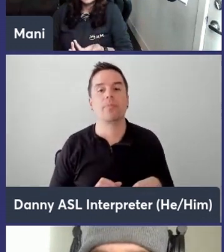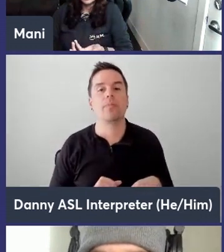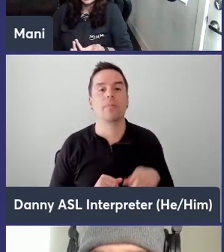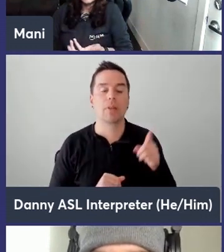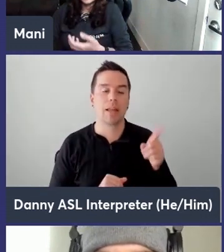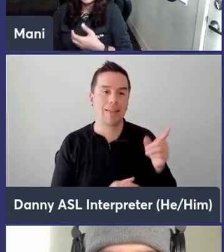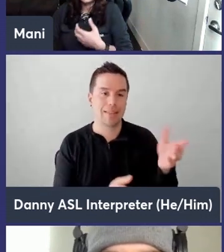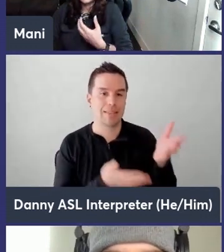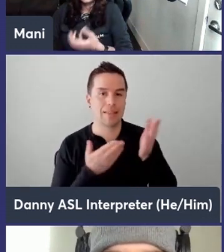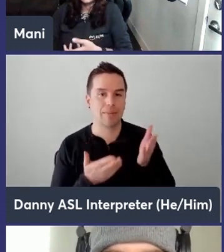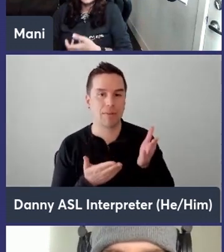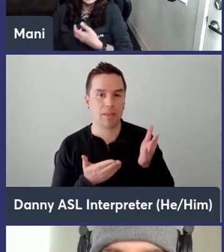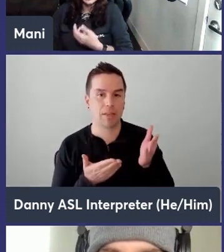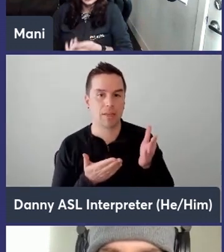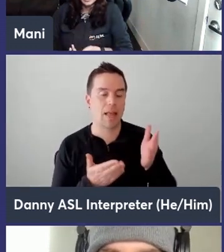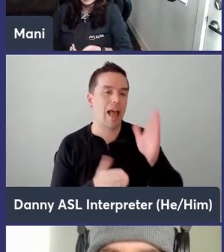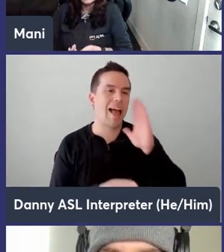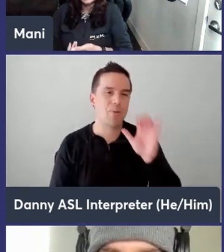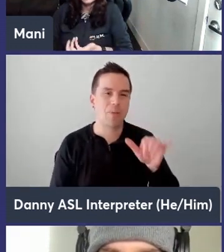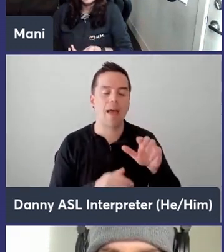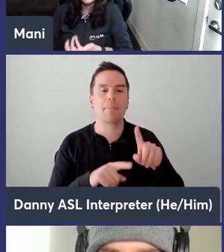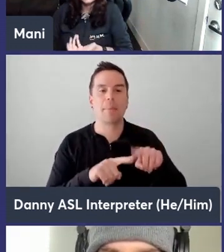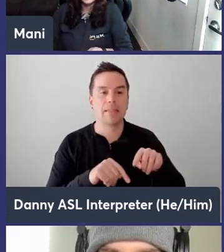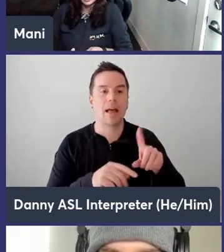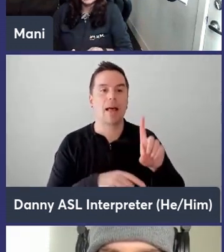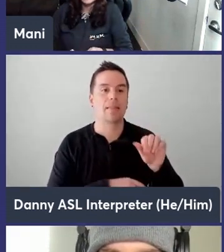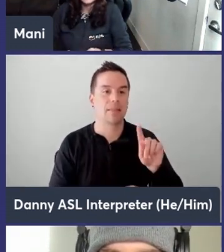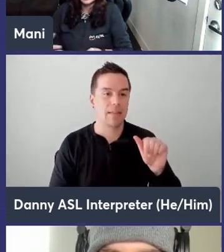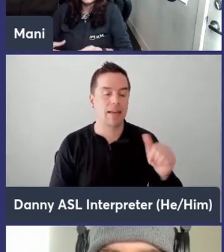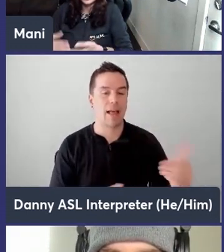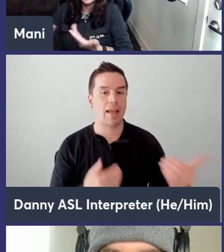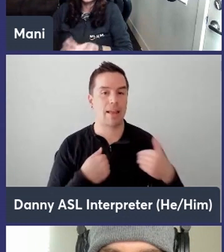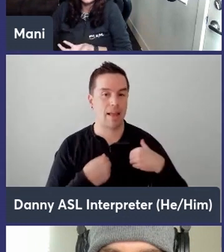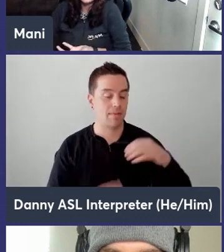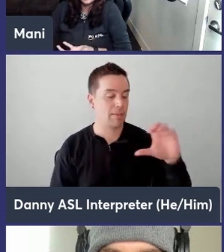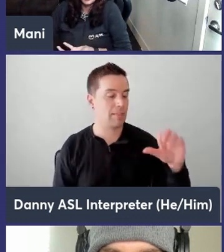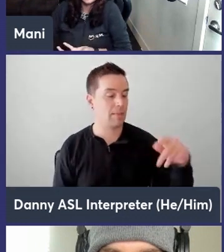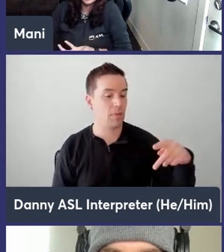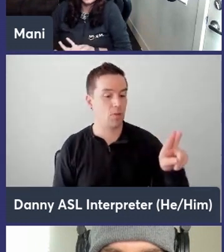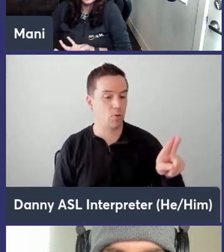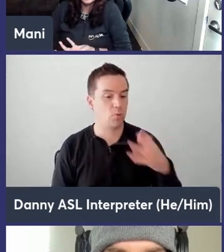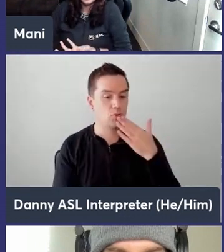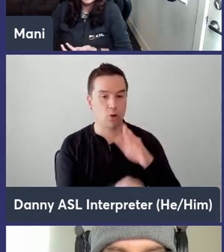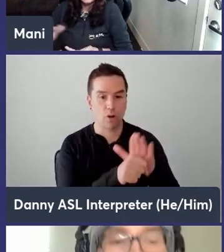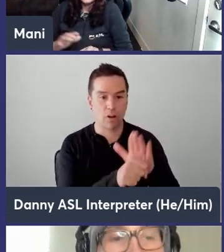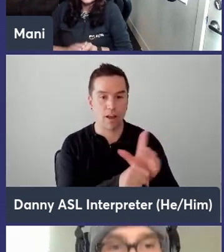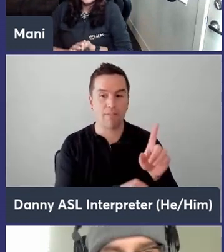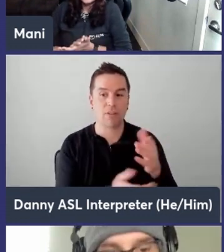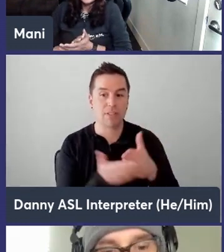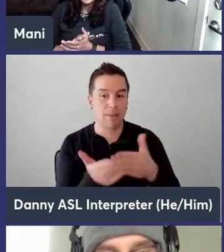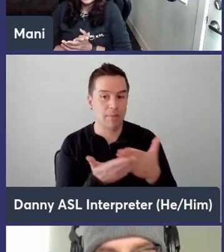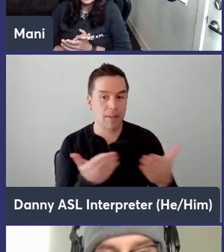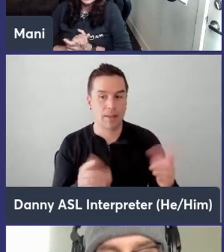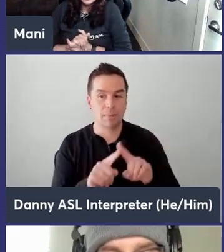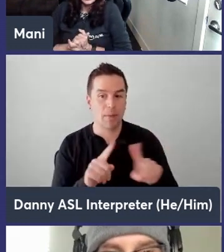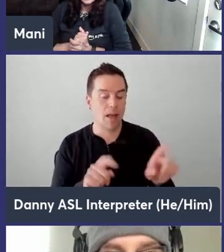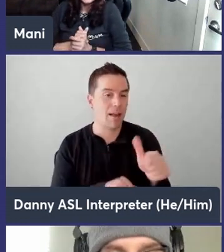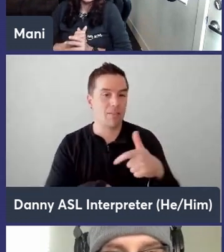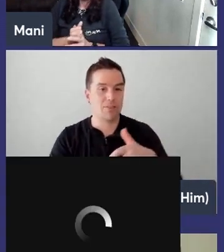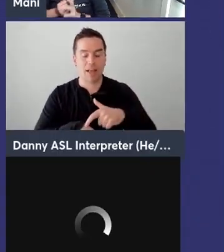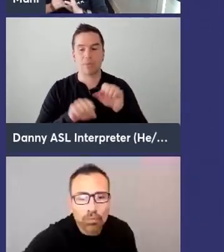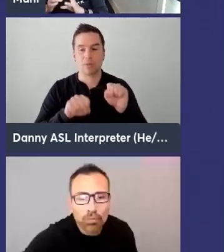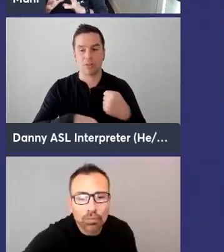giving, I know that based on the data that I have, CPU is good enough, or sometimes you can use multiple CPUs, right? So again,